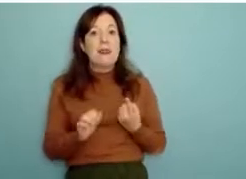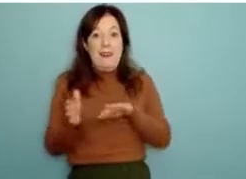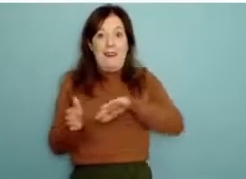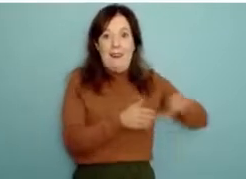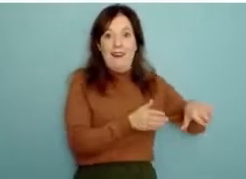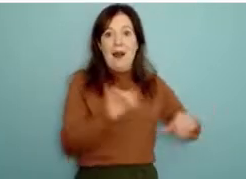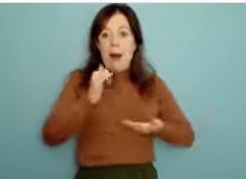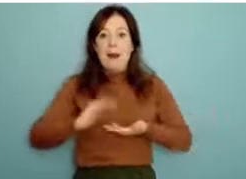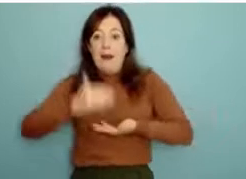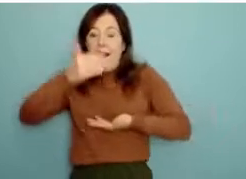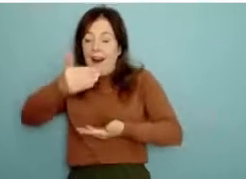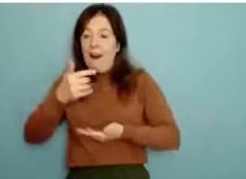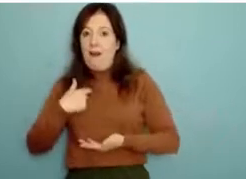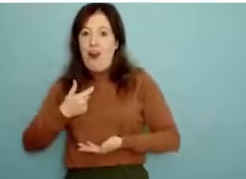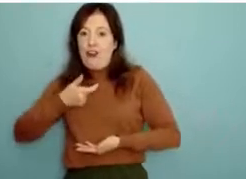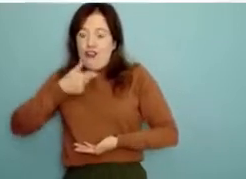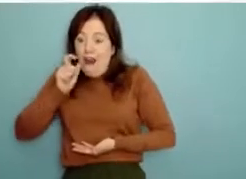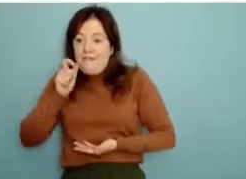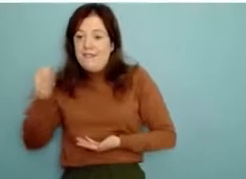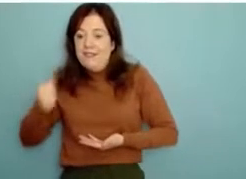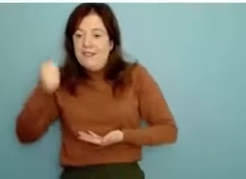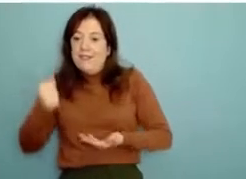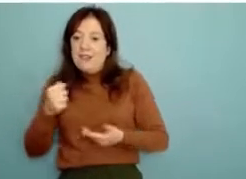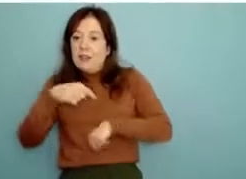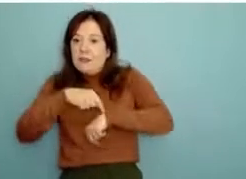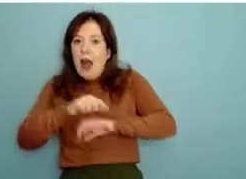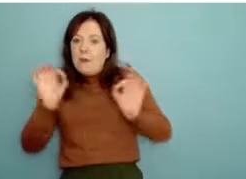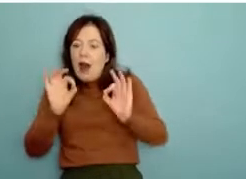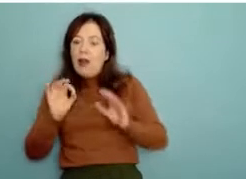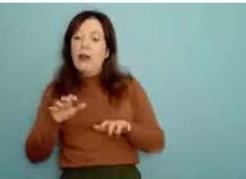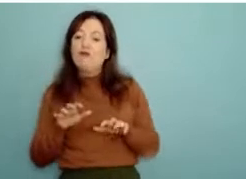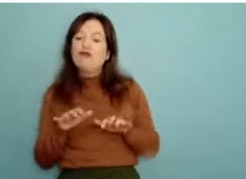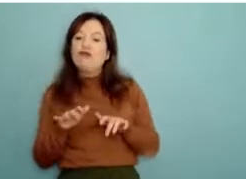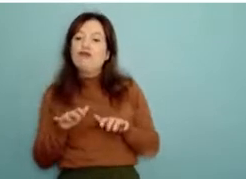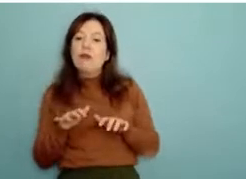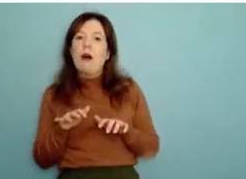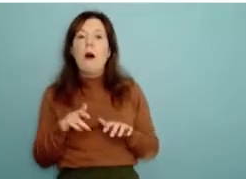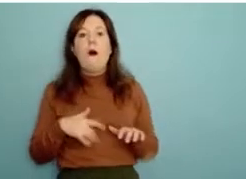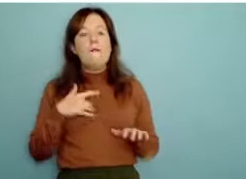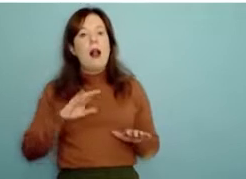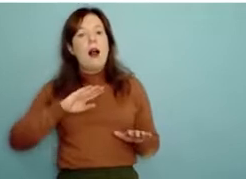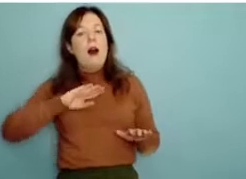constraints. And I hope that you will get a far more fulfilling answer.